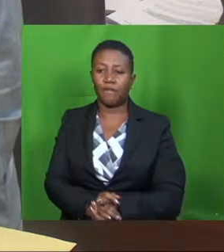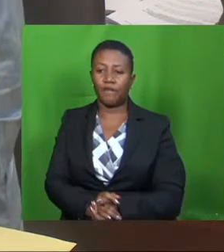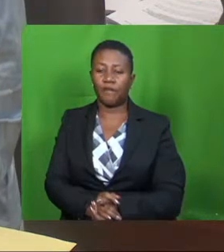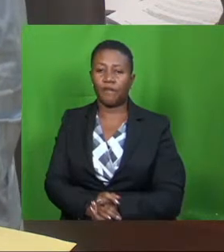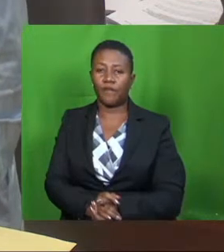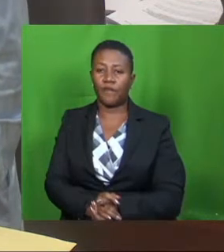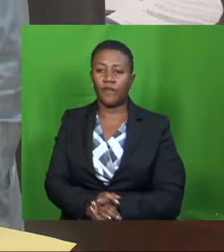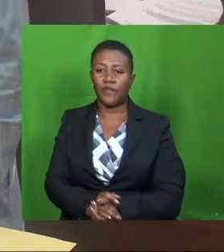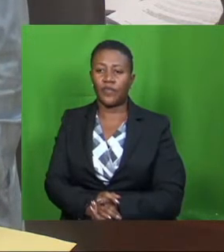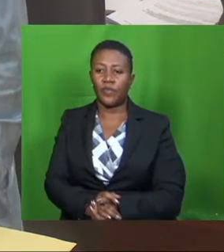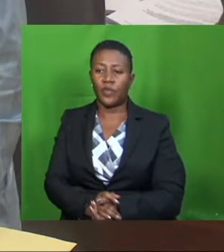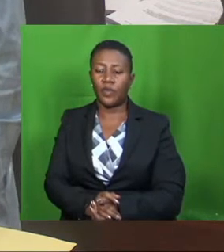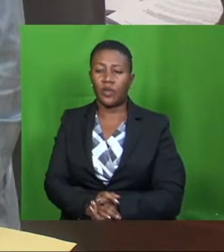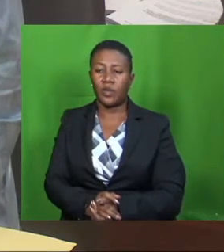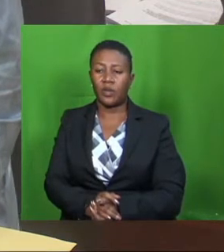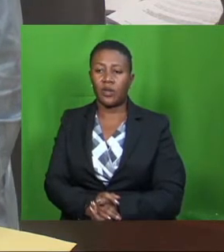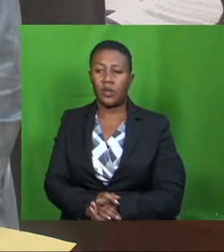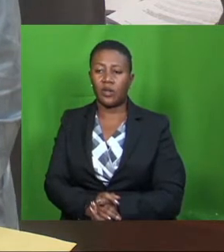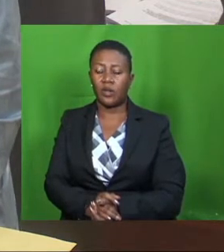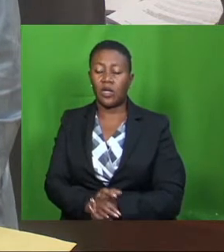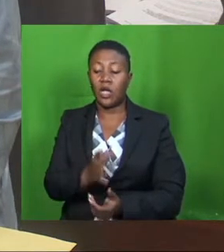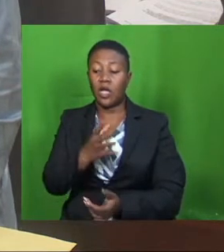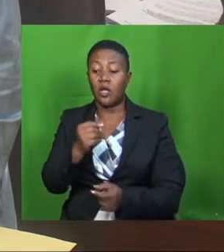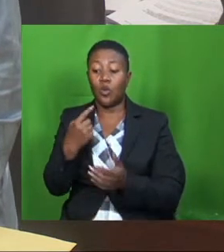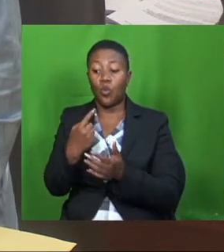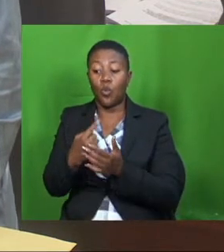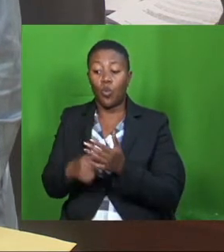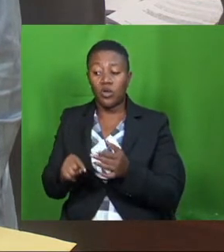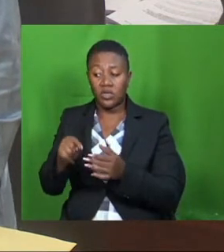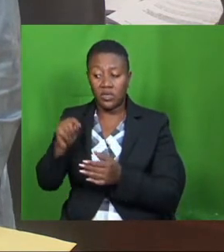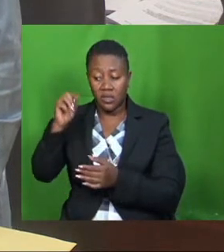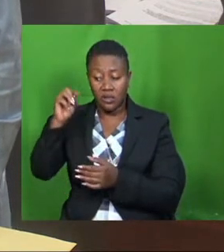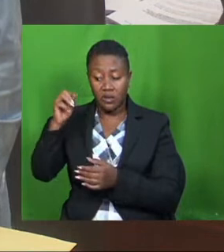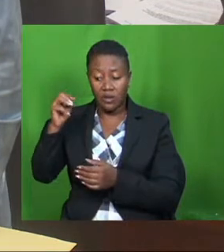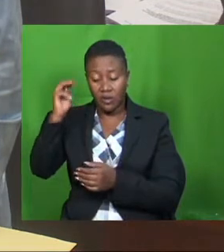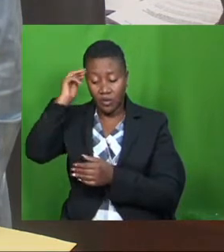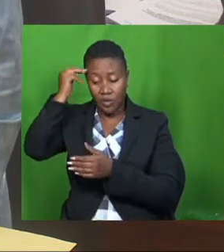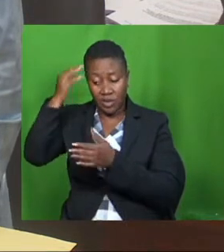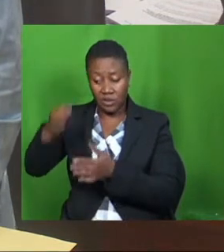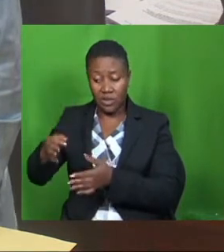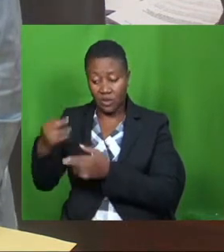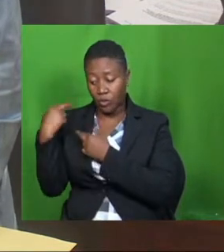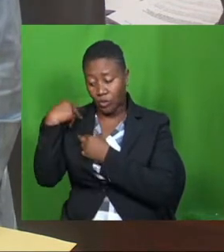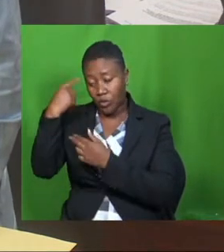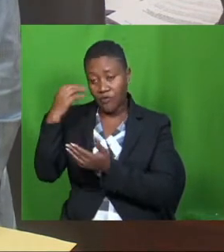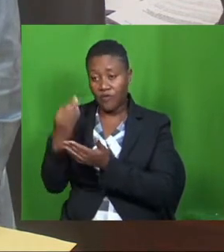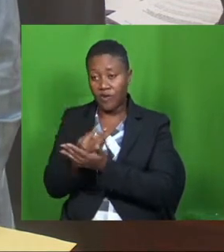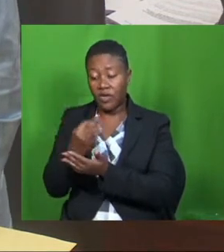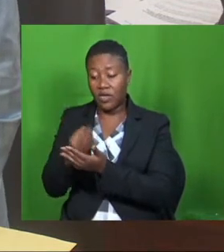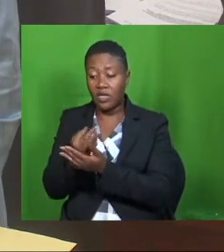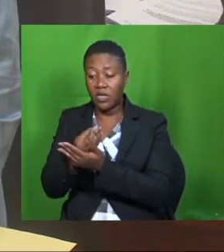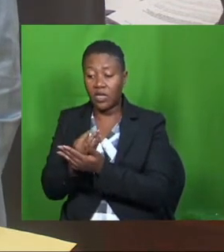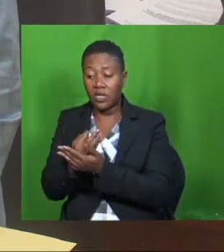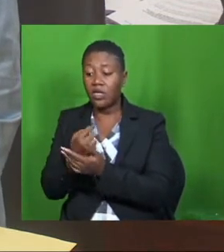management report. I don't know of any report before the House titled Annual